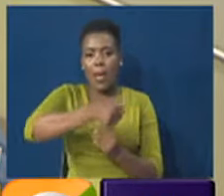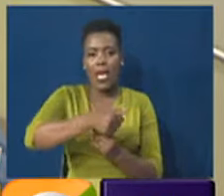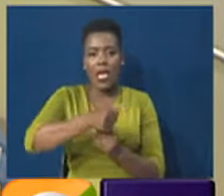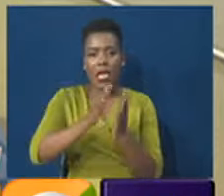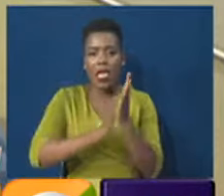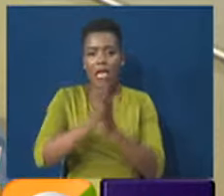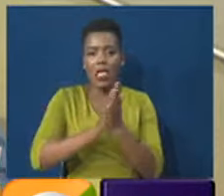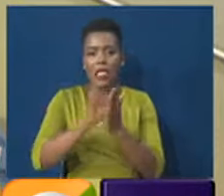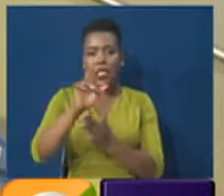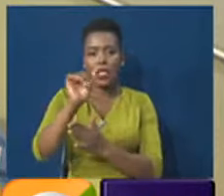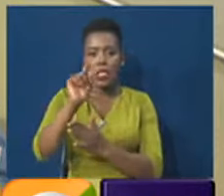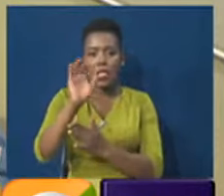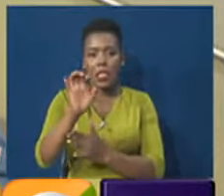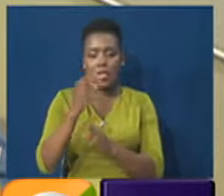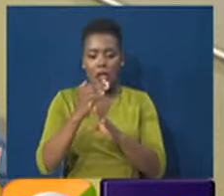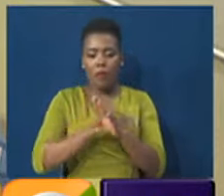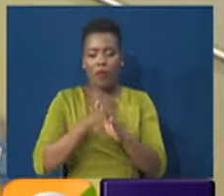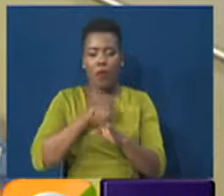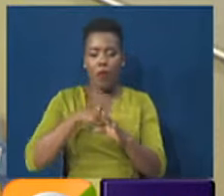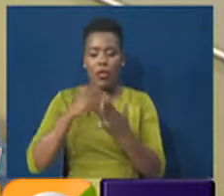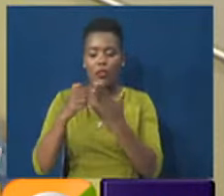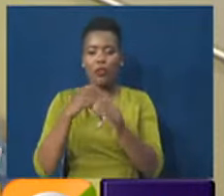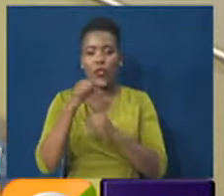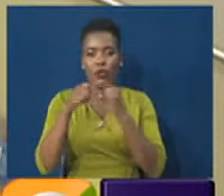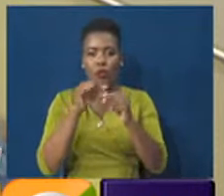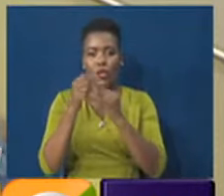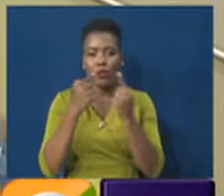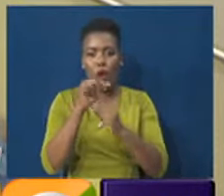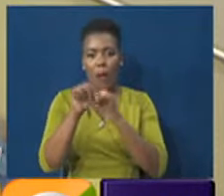rates, because even before we talk about the plate,